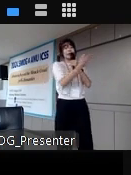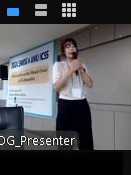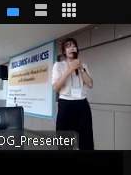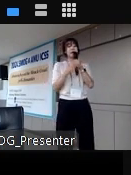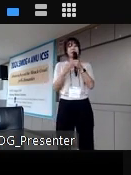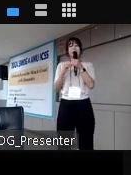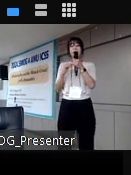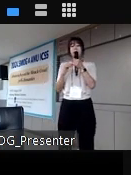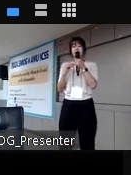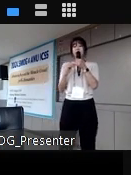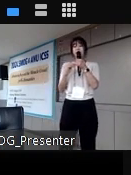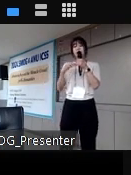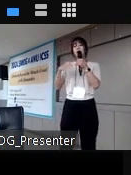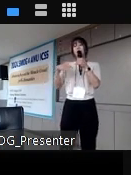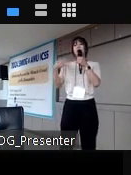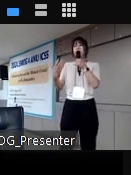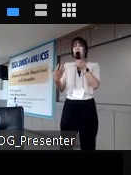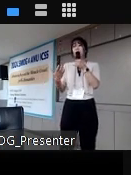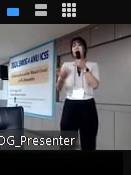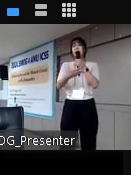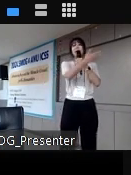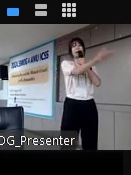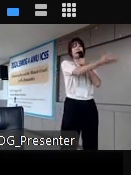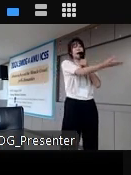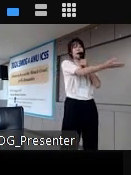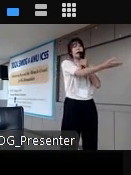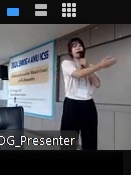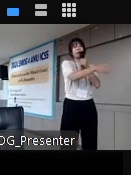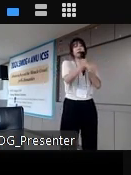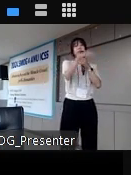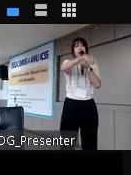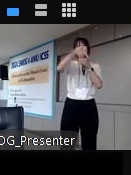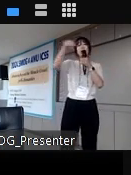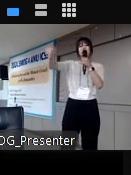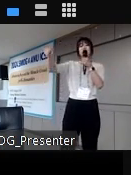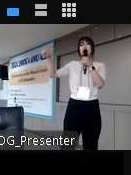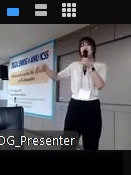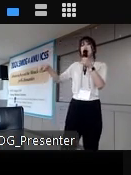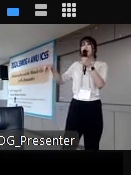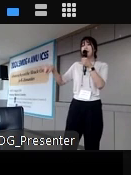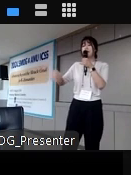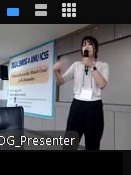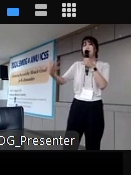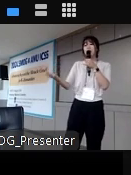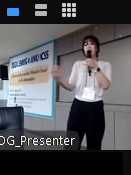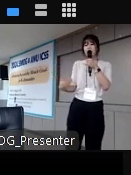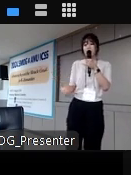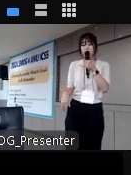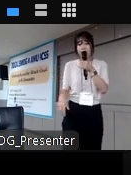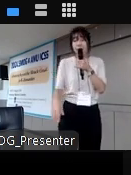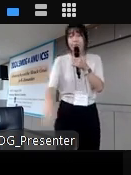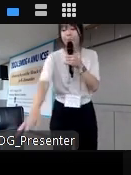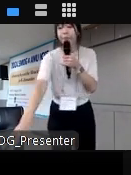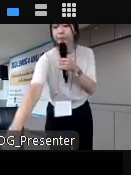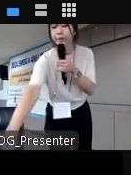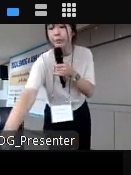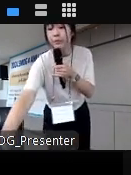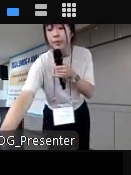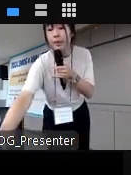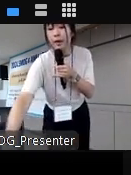sign languages have been argued to show support that there are variables because we actually see indices overtly.